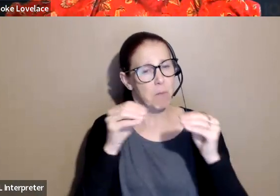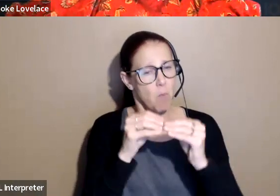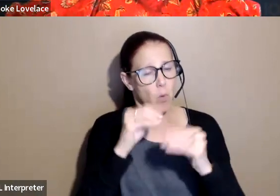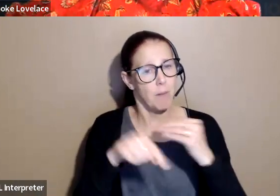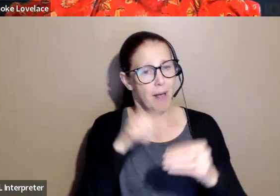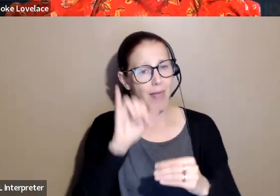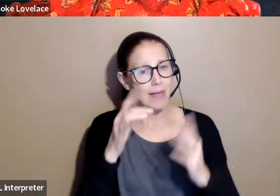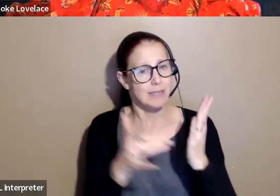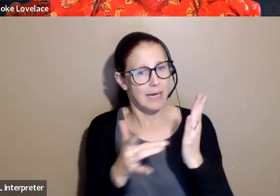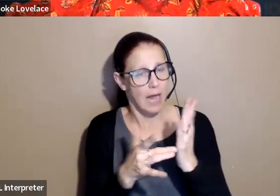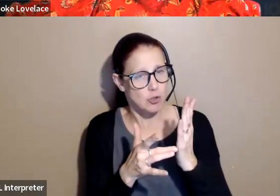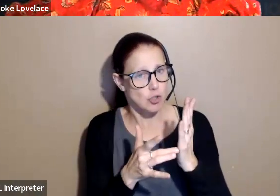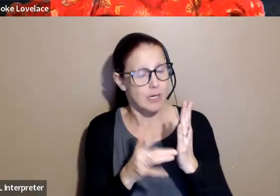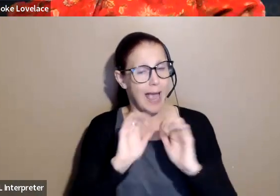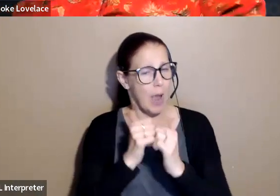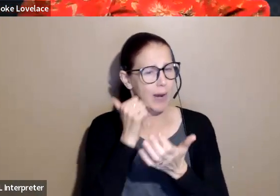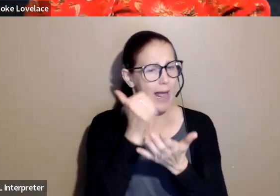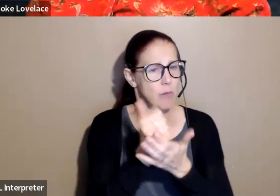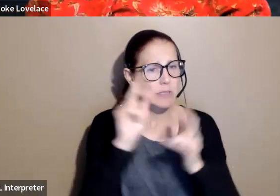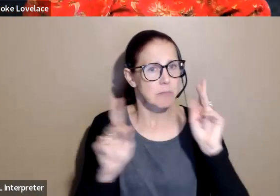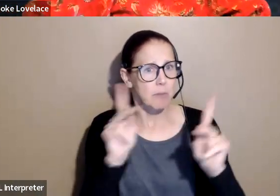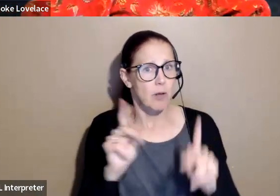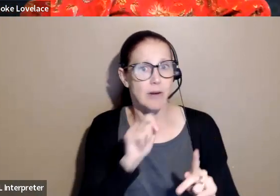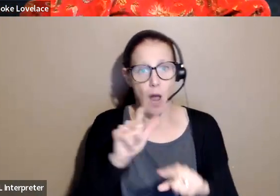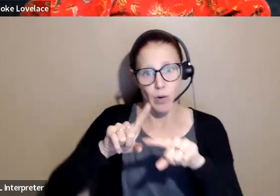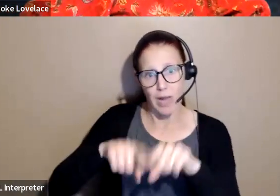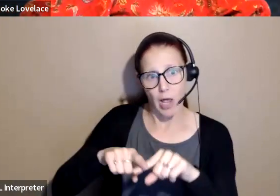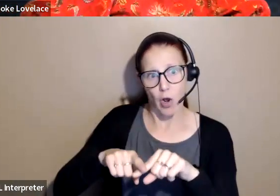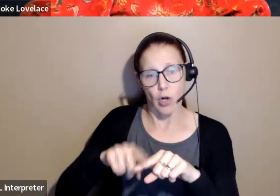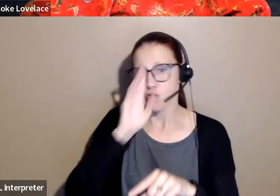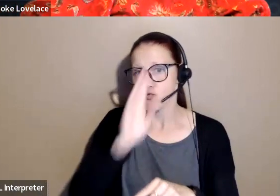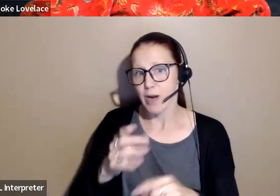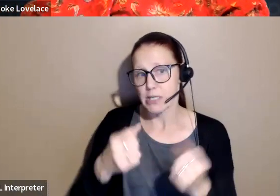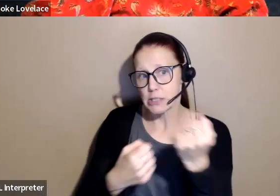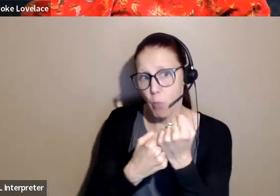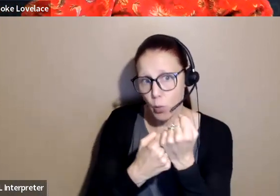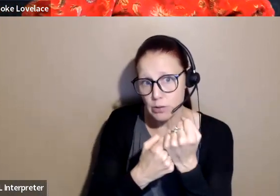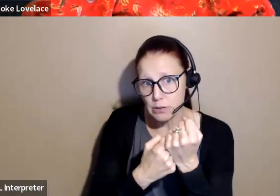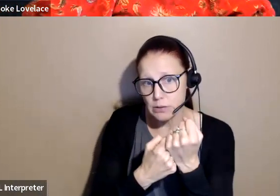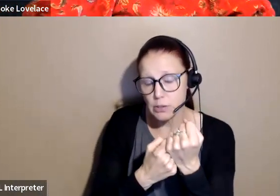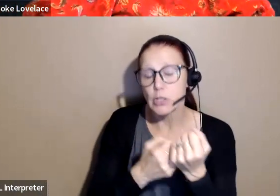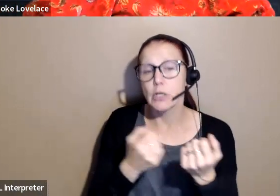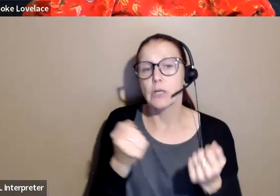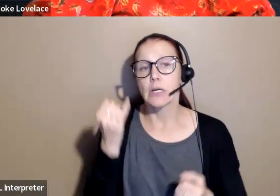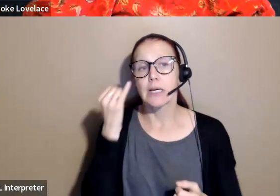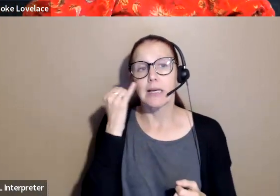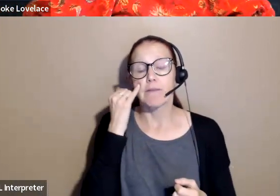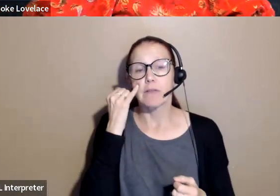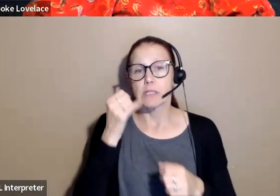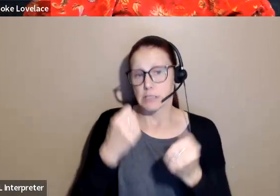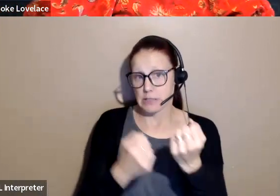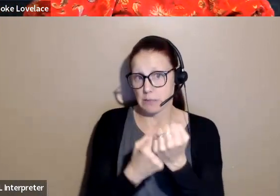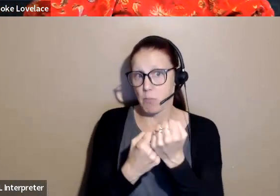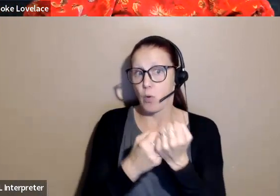this technology helping people not rely on direct support when when the support